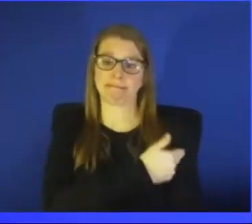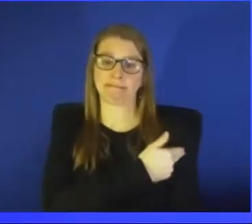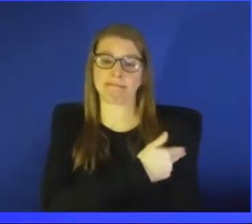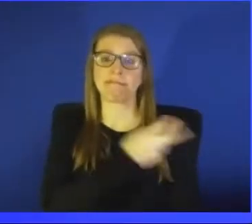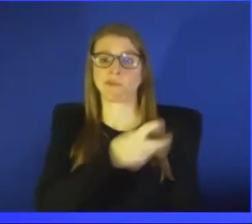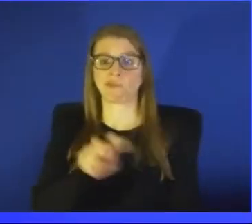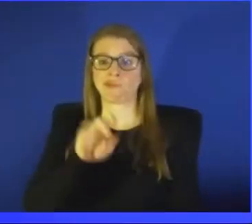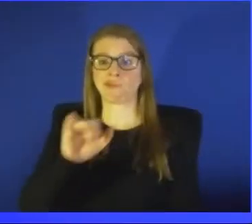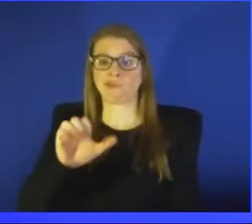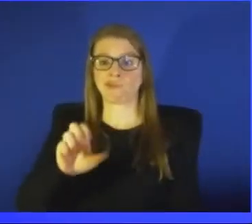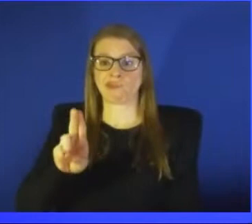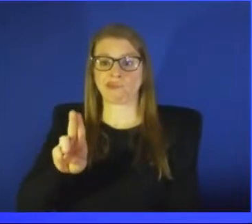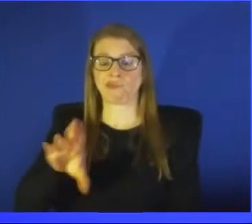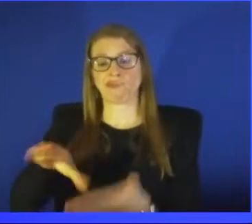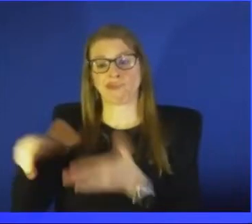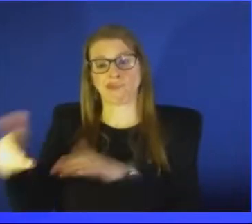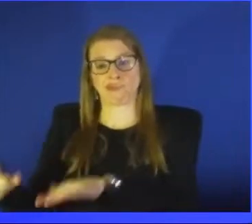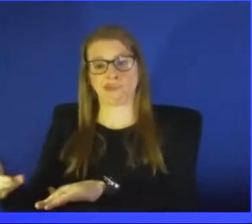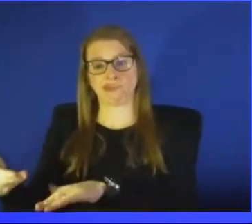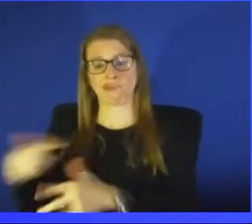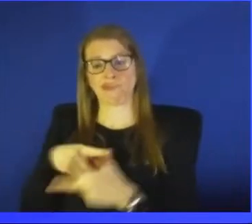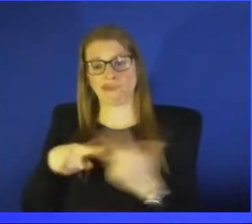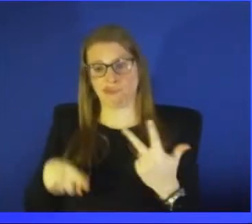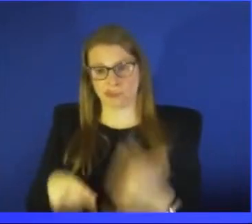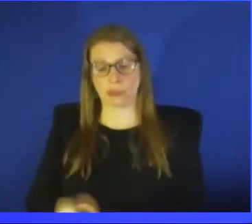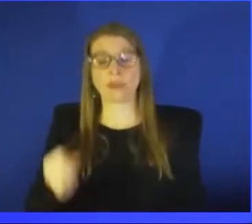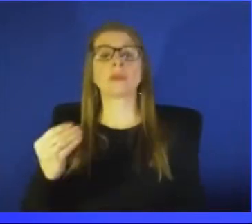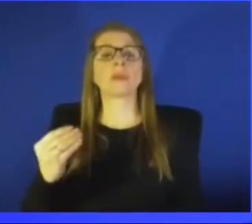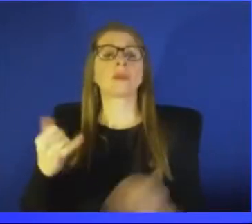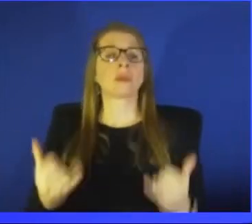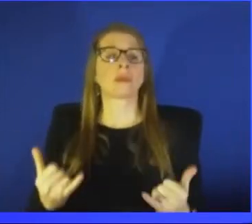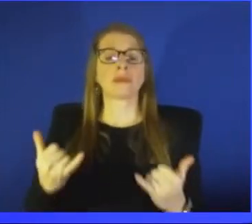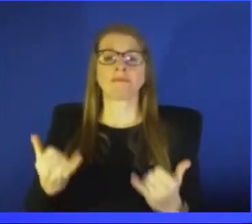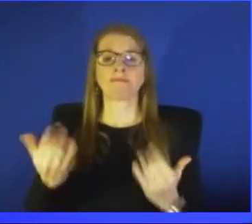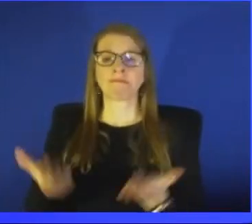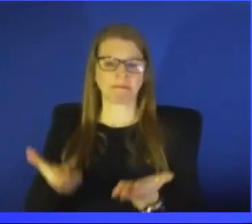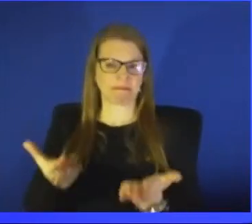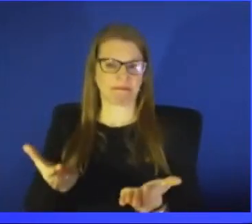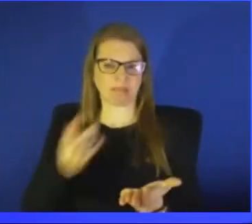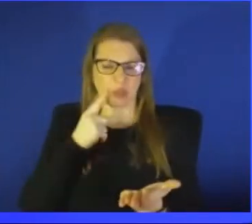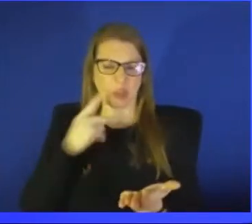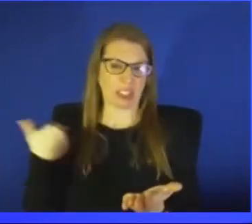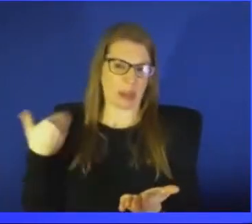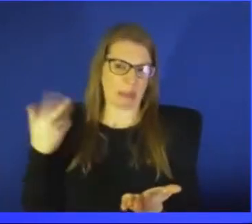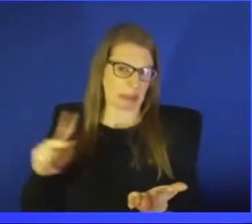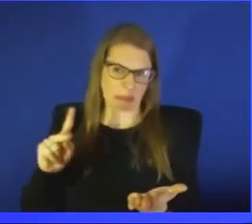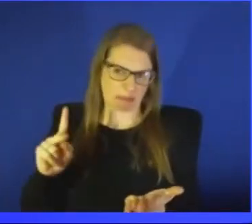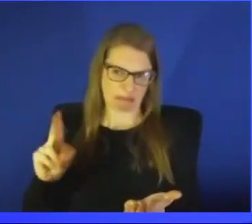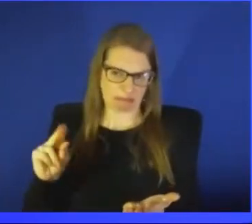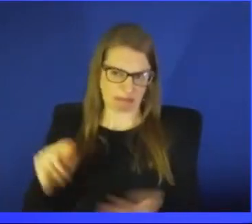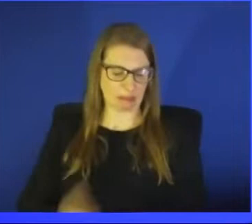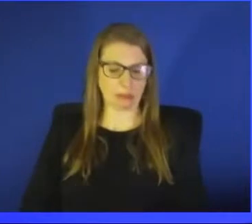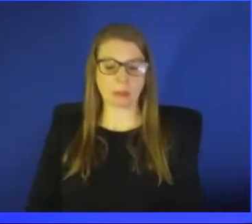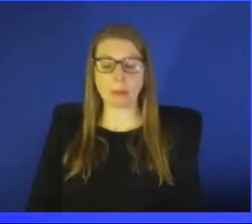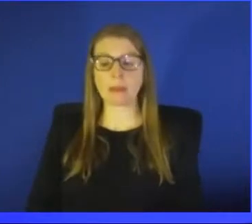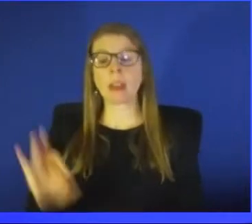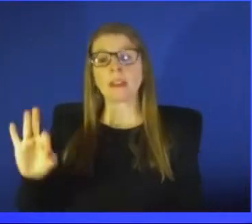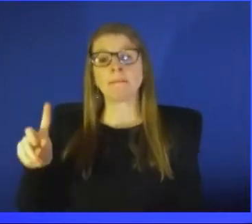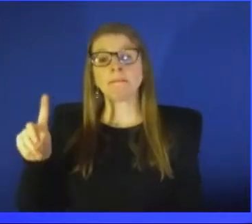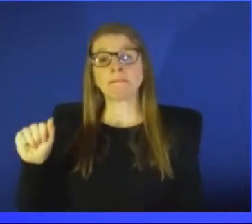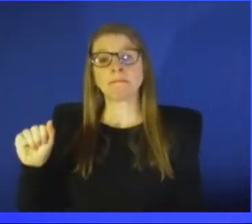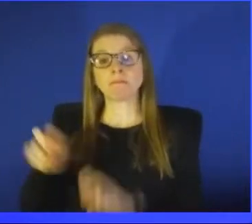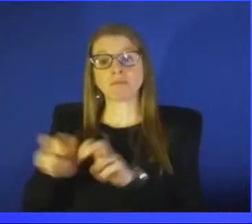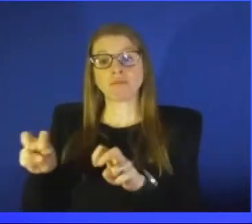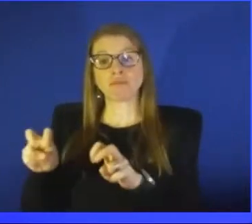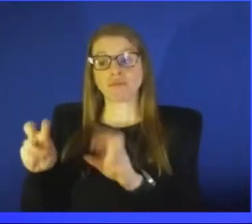and dying. And so for that reason, right now, those have not been recommended. We knew the FDA met this week to decide how to move forward